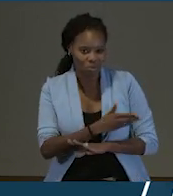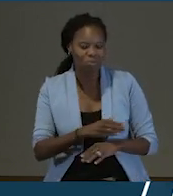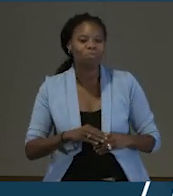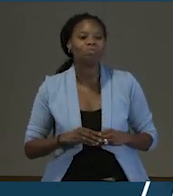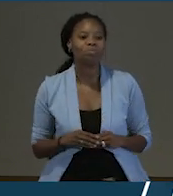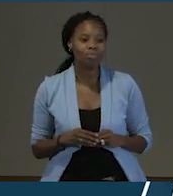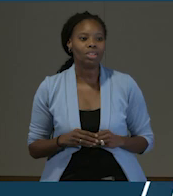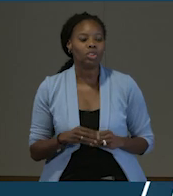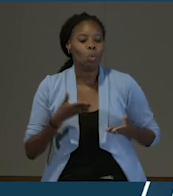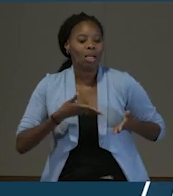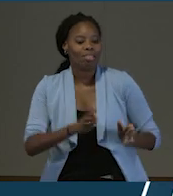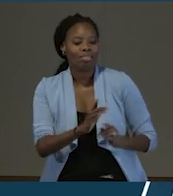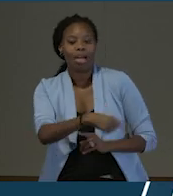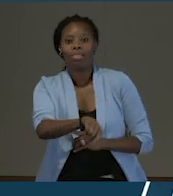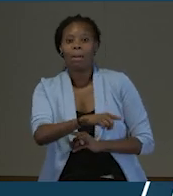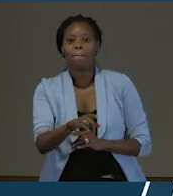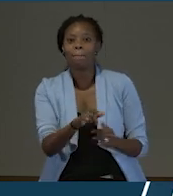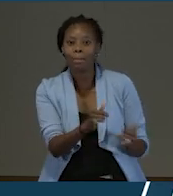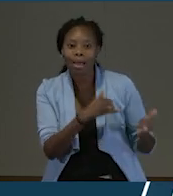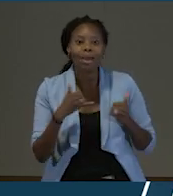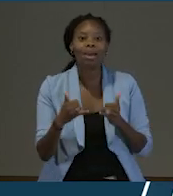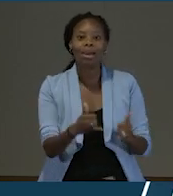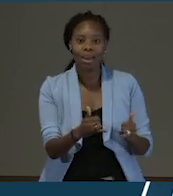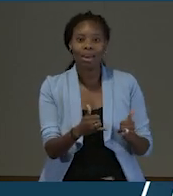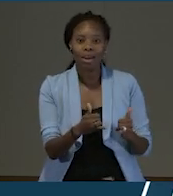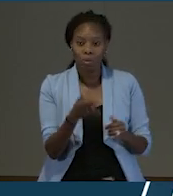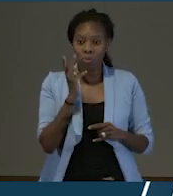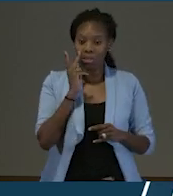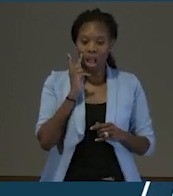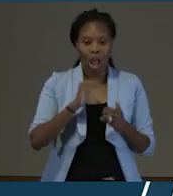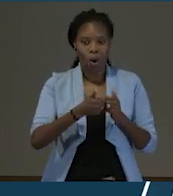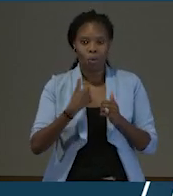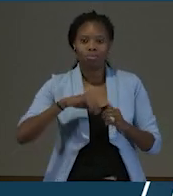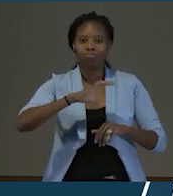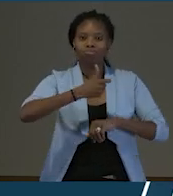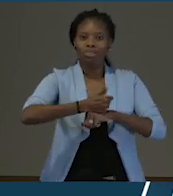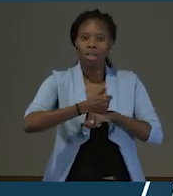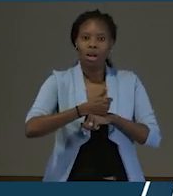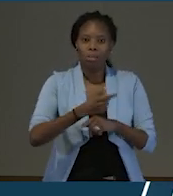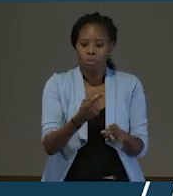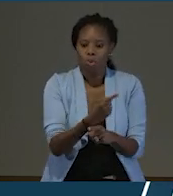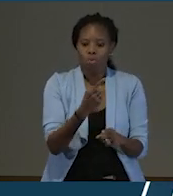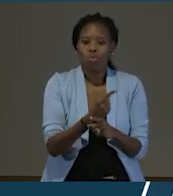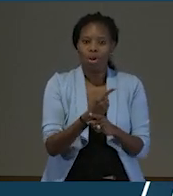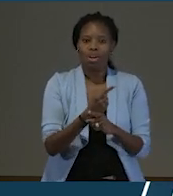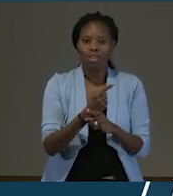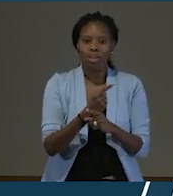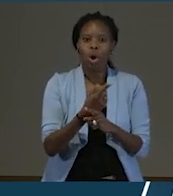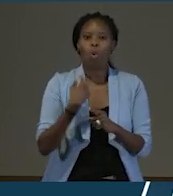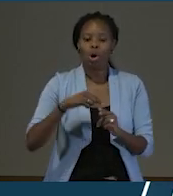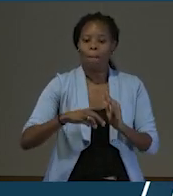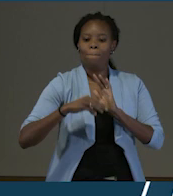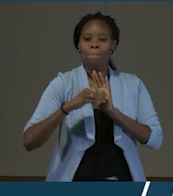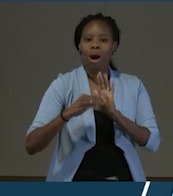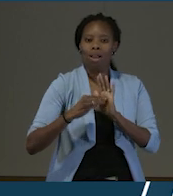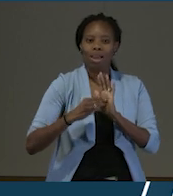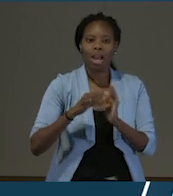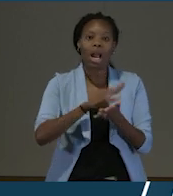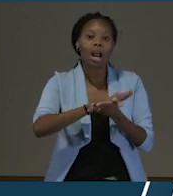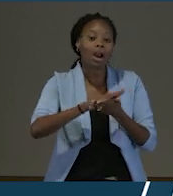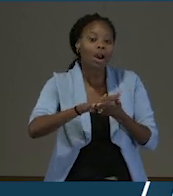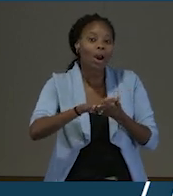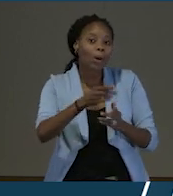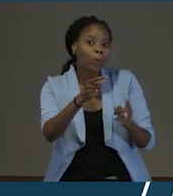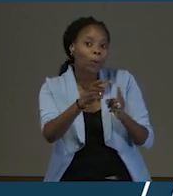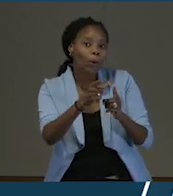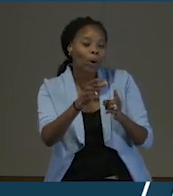being an appreciative audience. Do you see how we're modeling appropriate social skills through this type of engagement? We're modeling kind words. We're getting to know